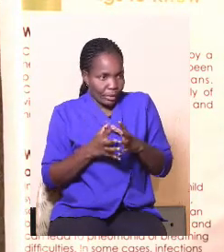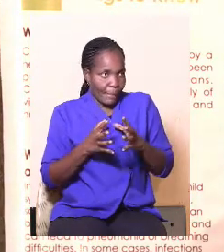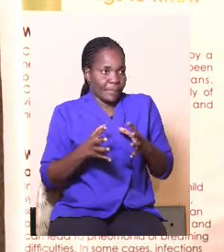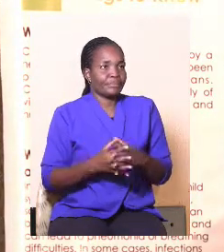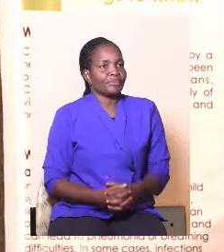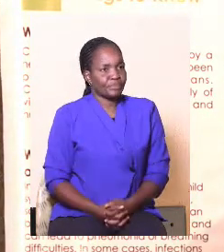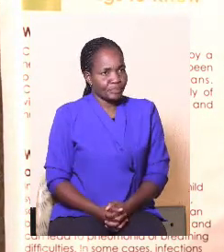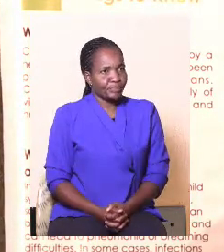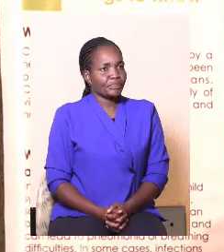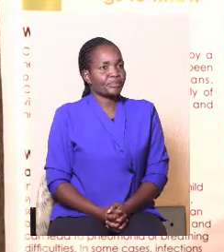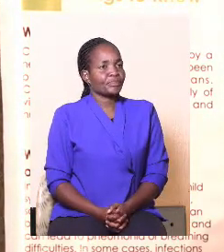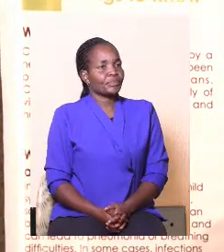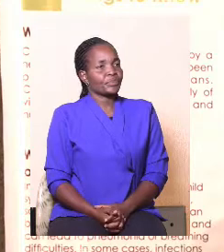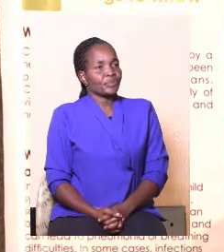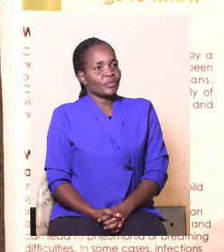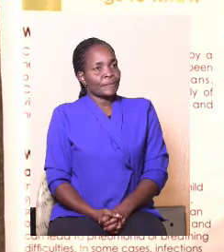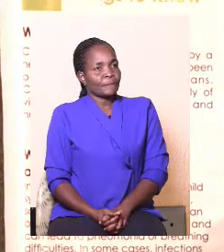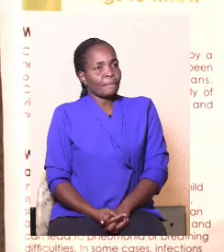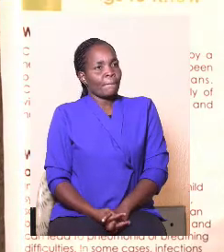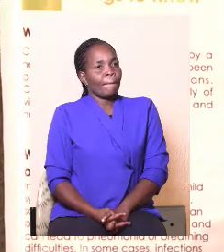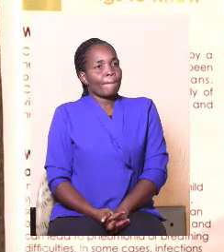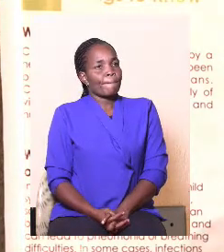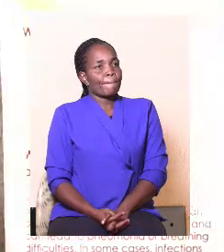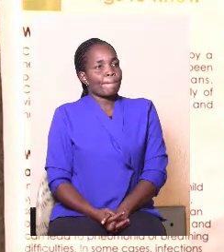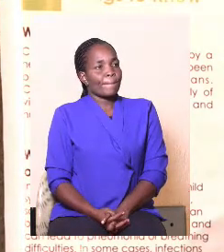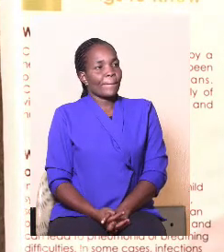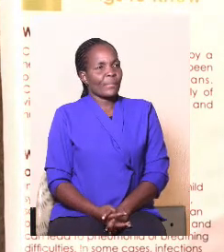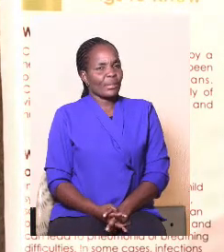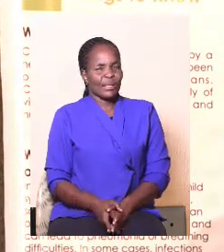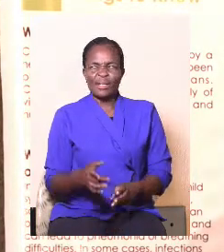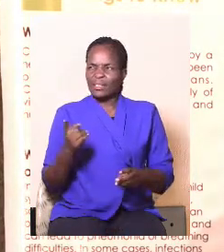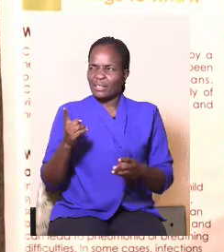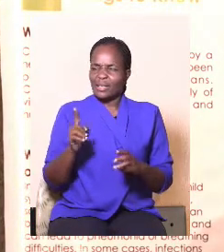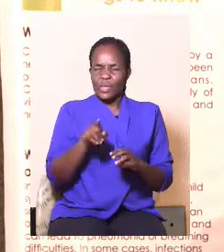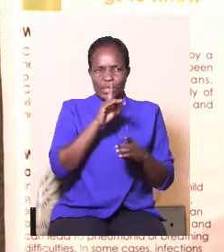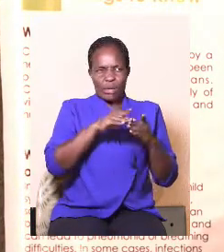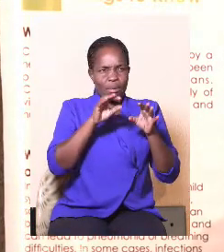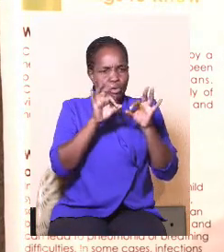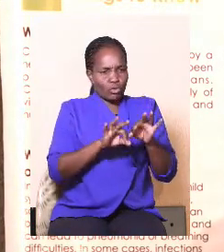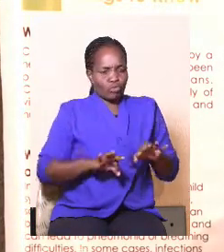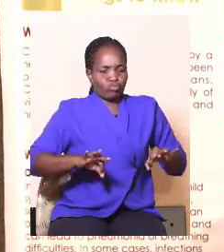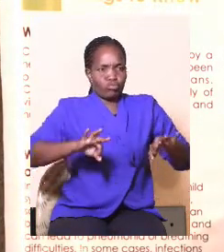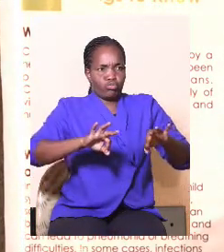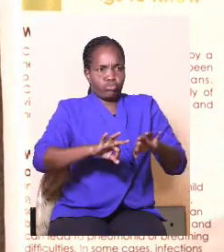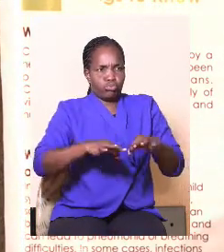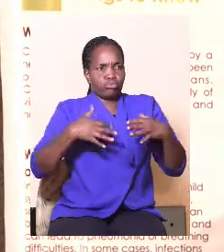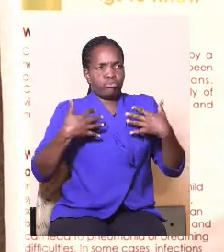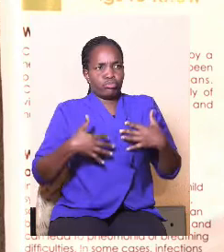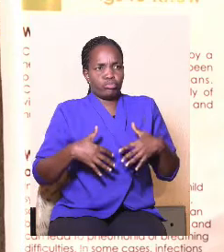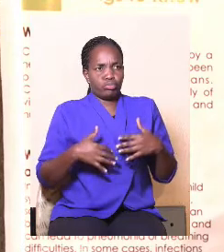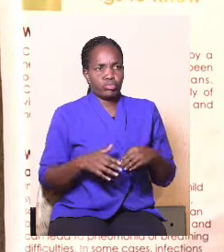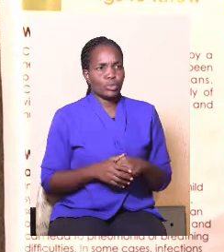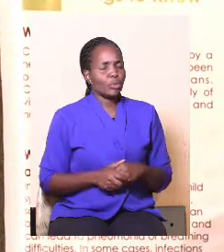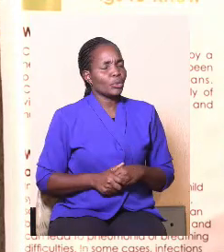Any other employer and employees. On the agricultural sector, I think there was a question from my brother there who was asking about